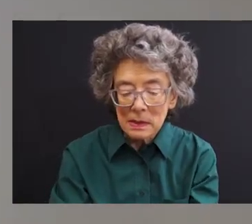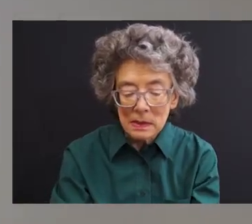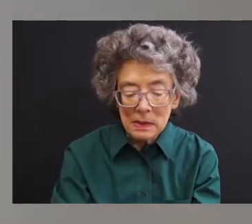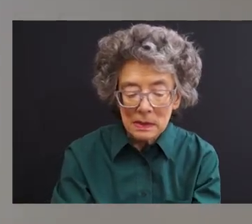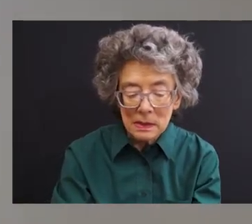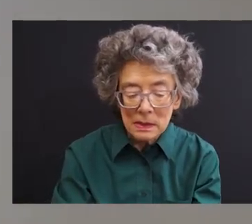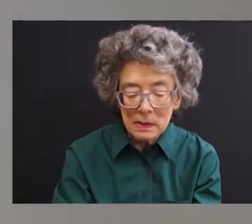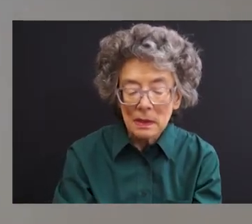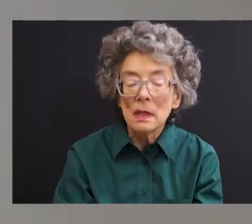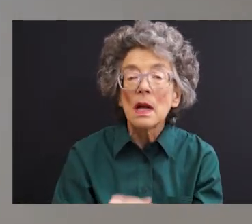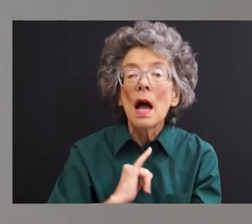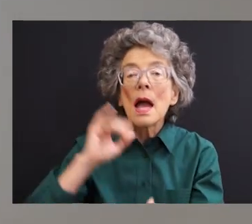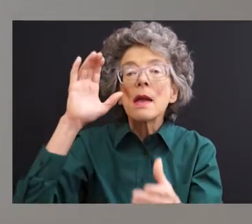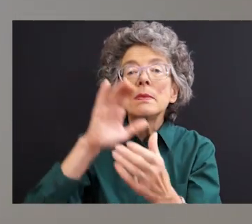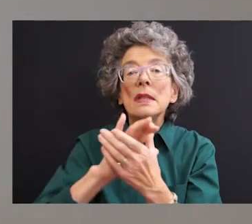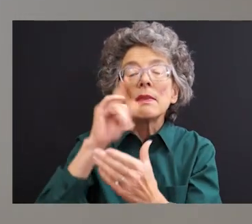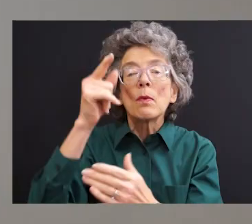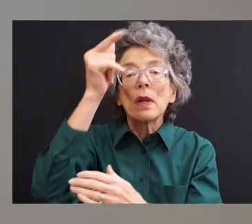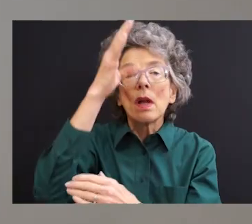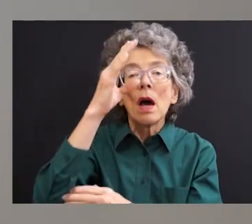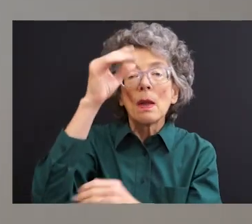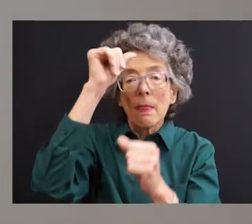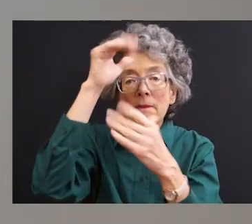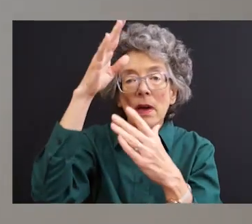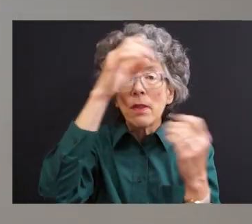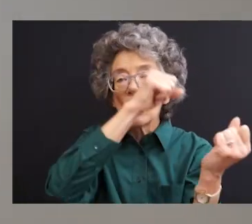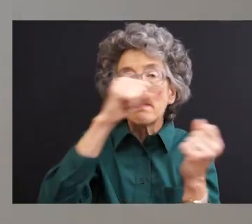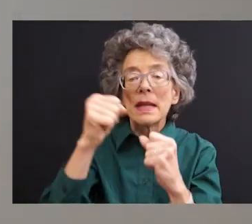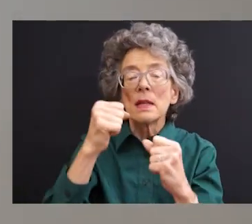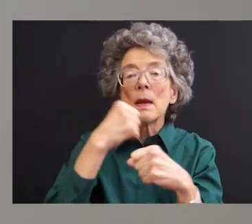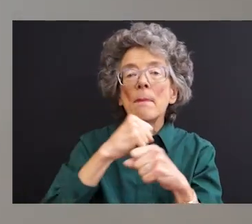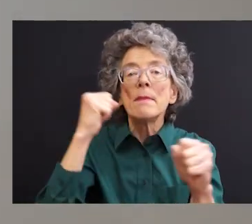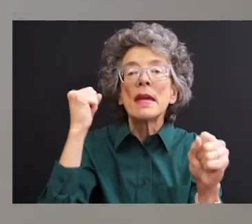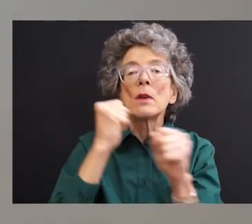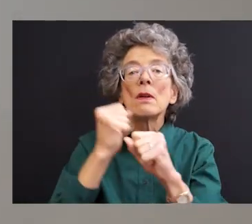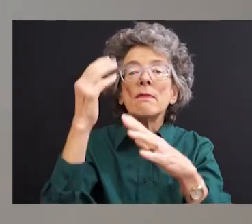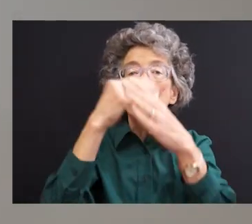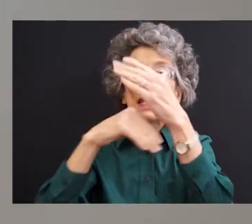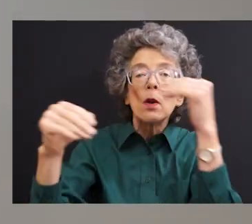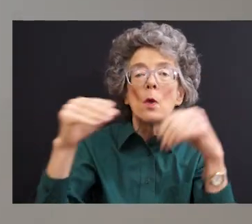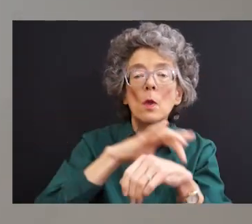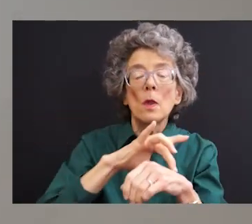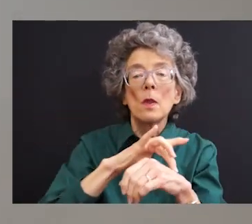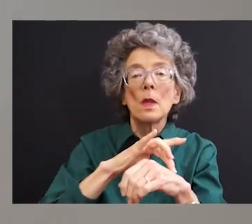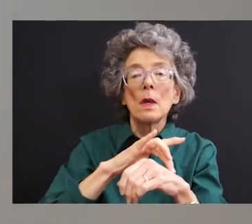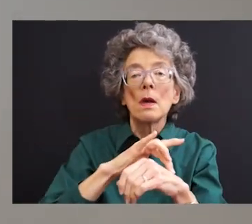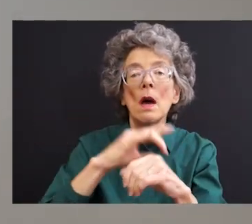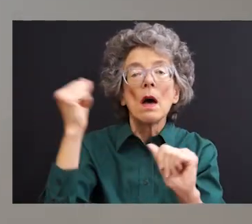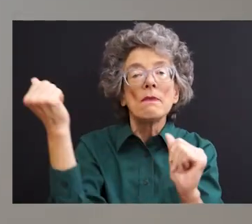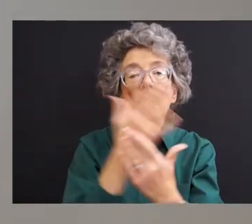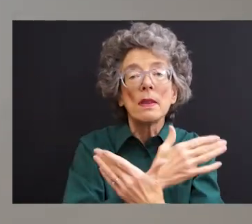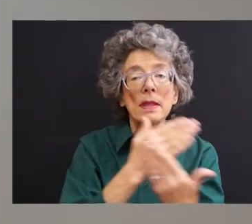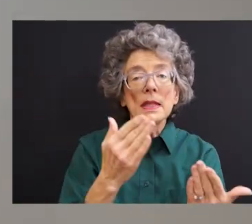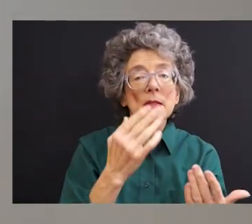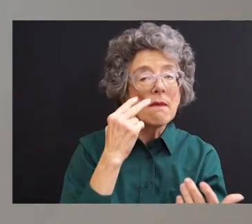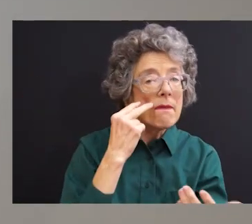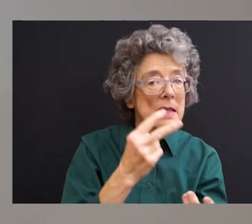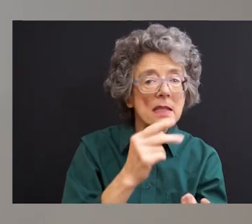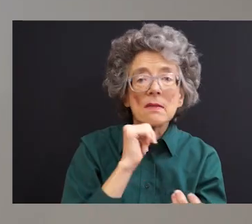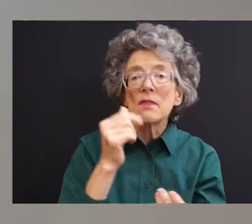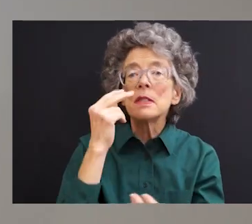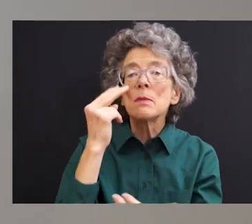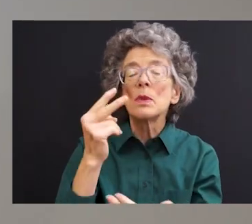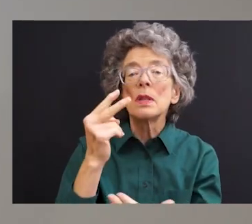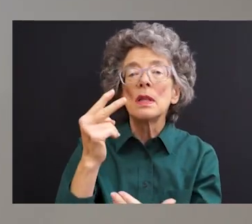I believe in one God, the Father Almighty, maker of heaven and earth, of all things visible and